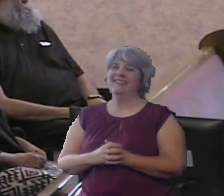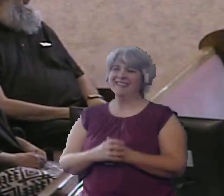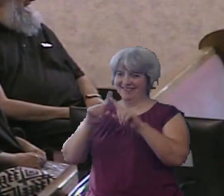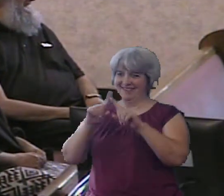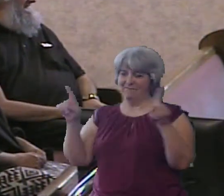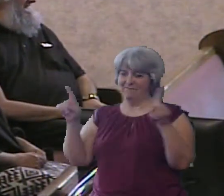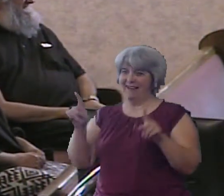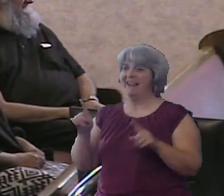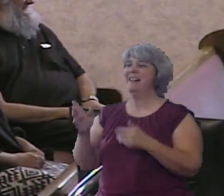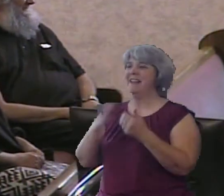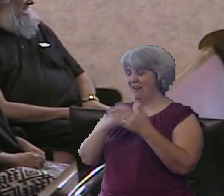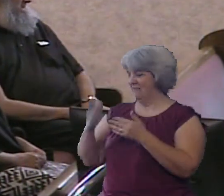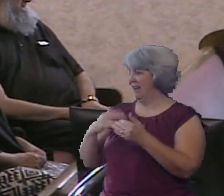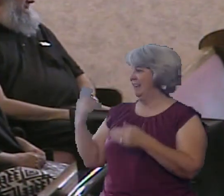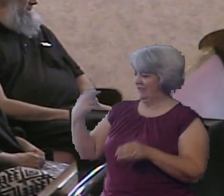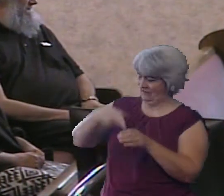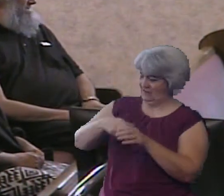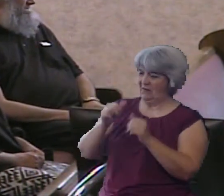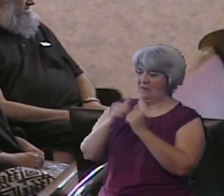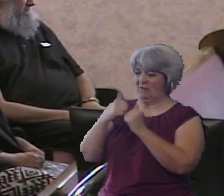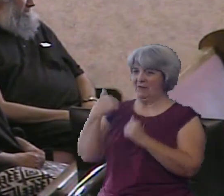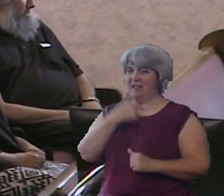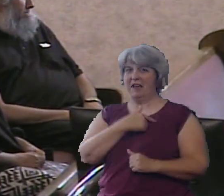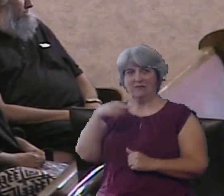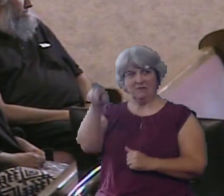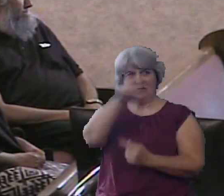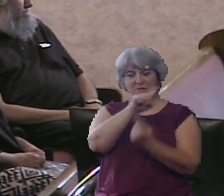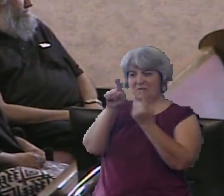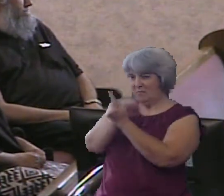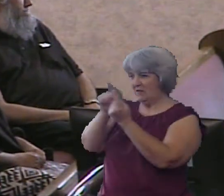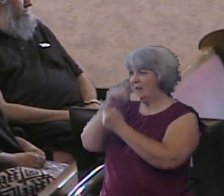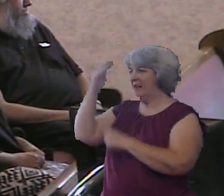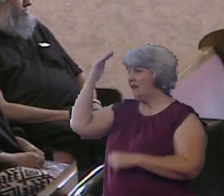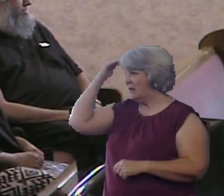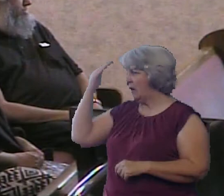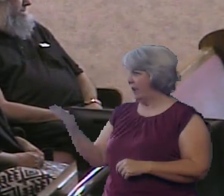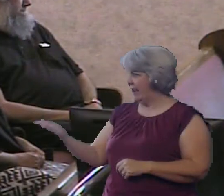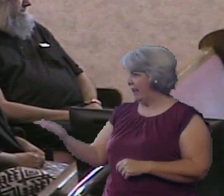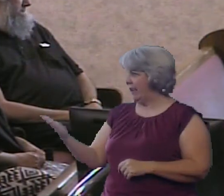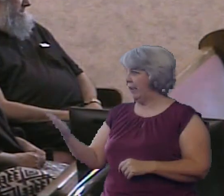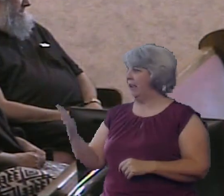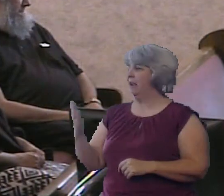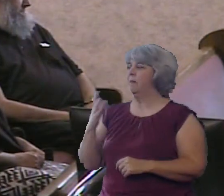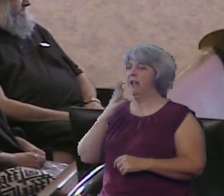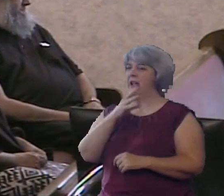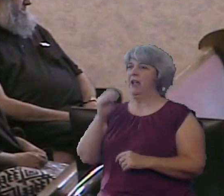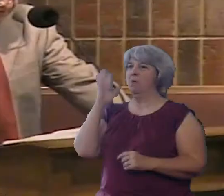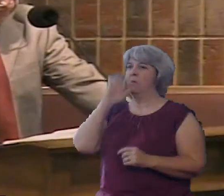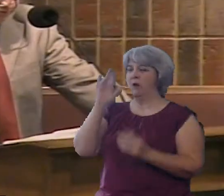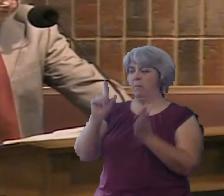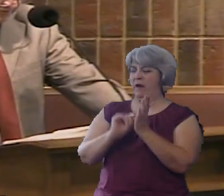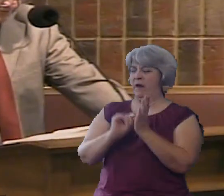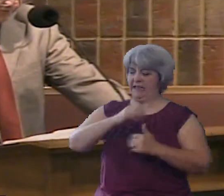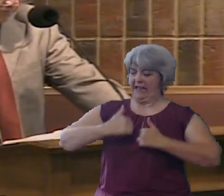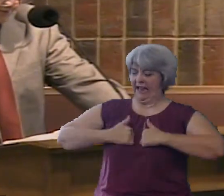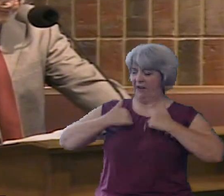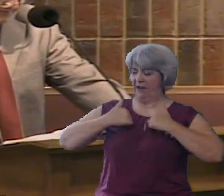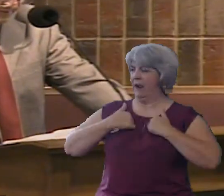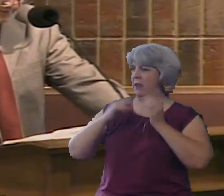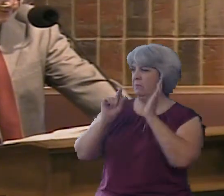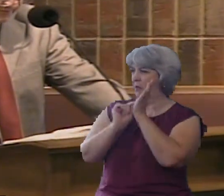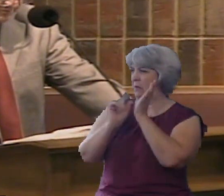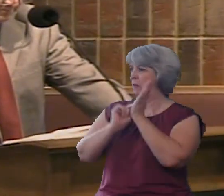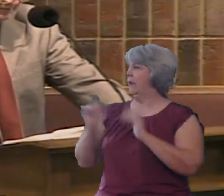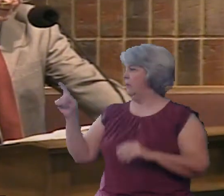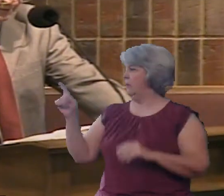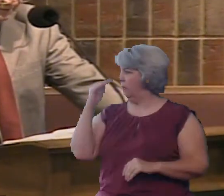he met with us and like to for you to get to know him, and his address will be published later in the bulletin and otherwise.